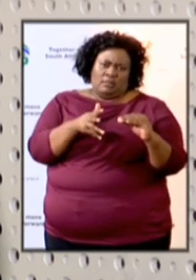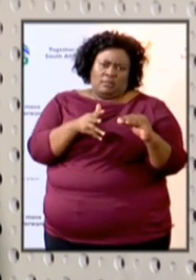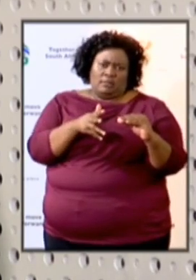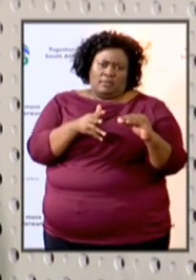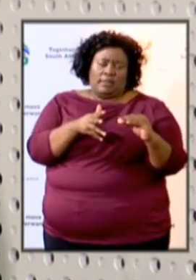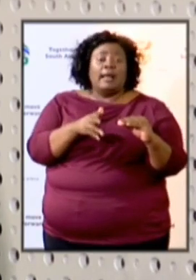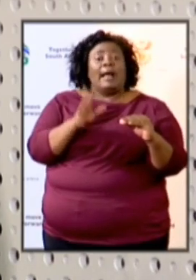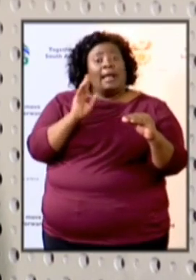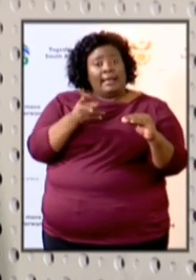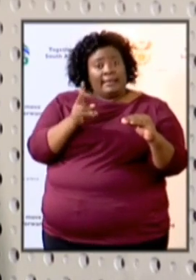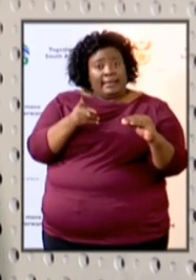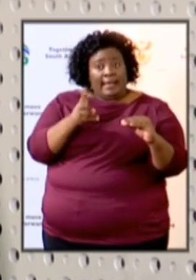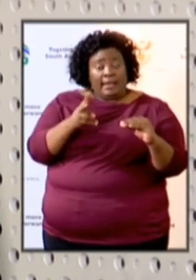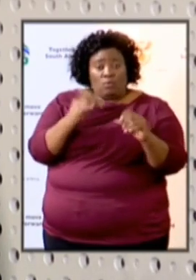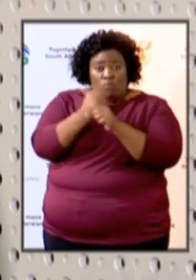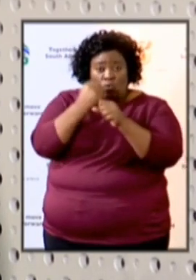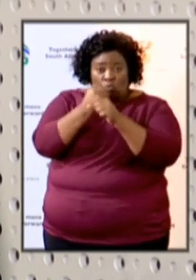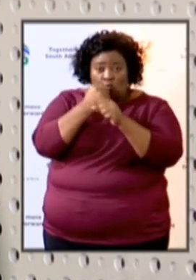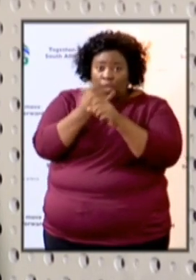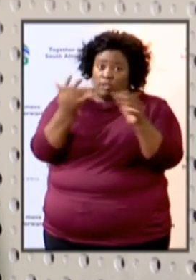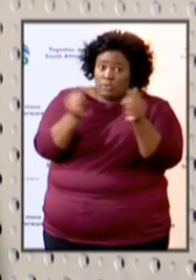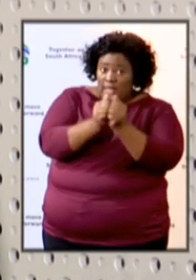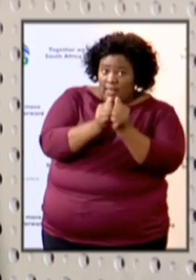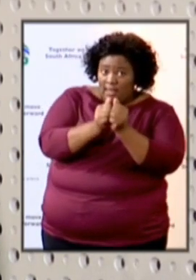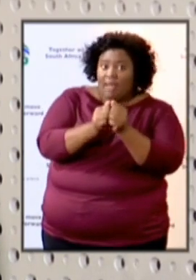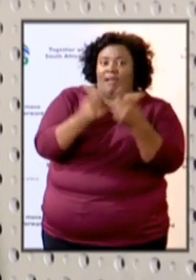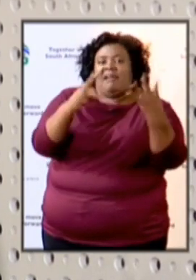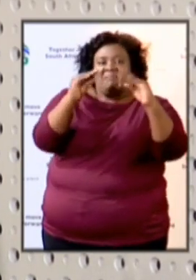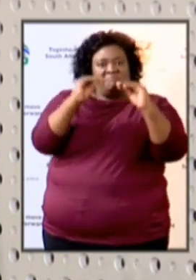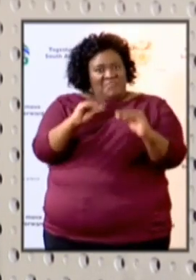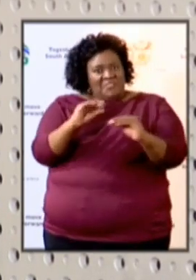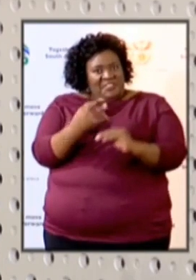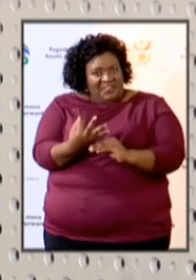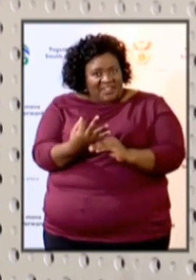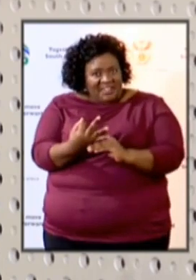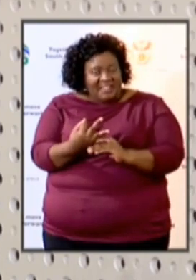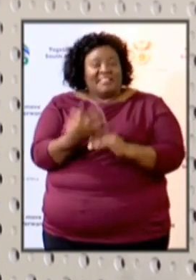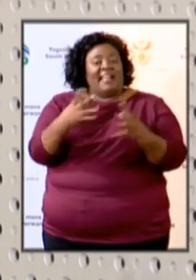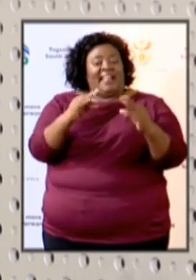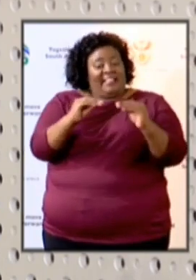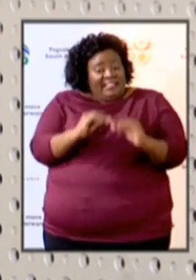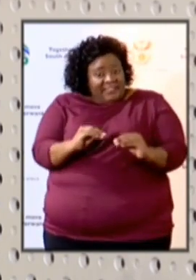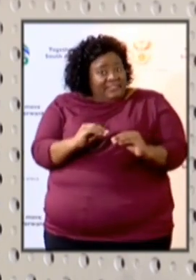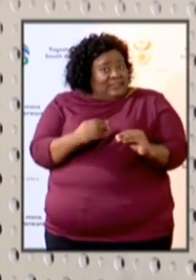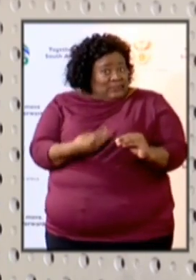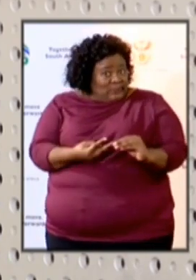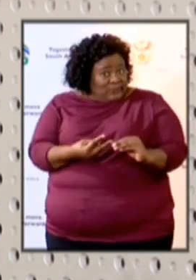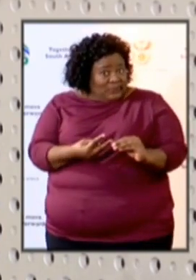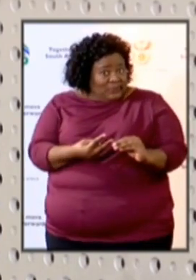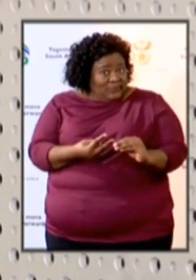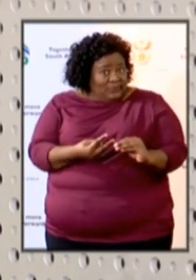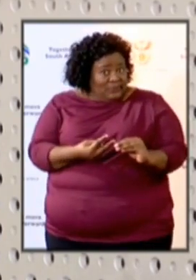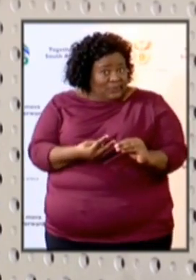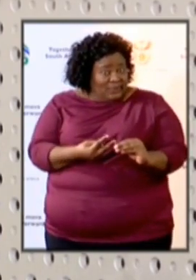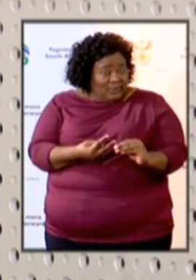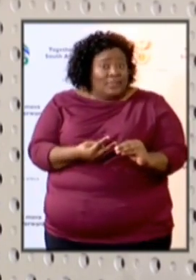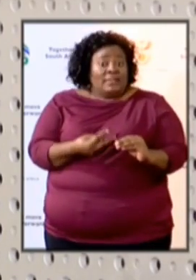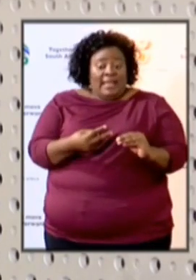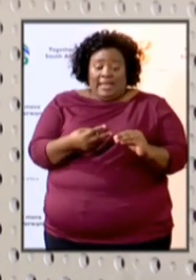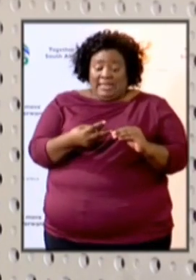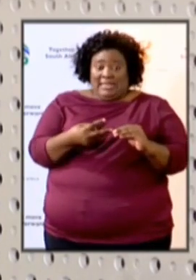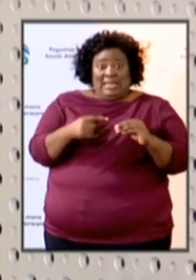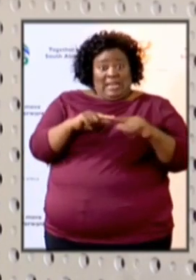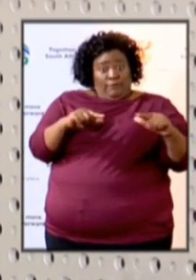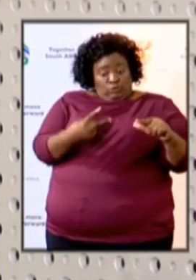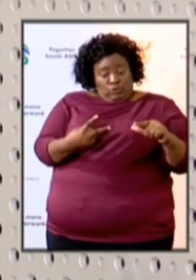And again, we all work together to move from level three to level two. And we all work together to move from level two